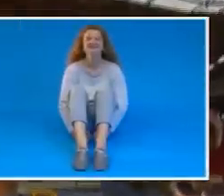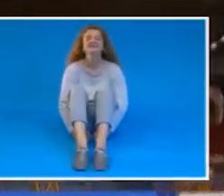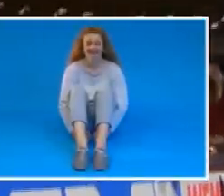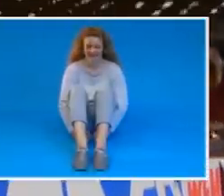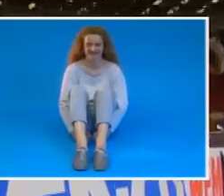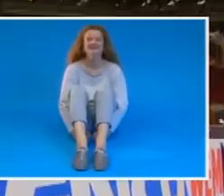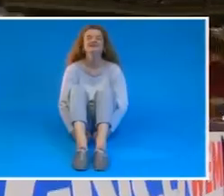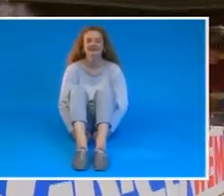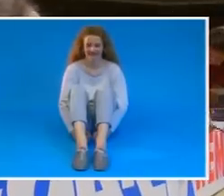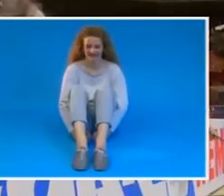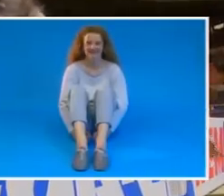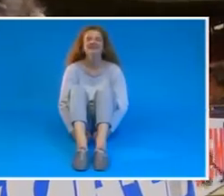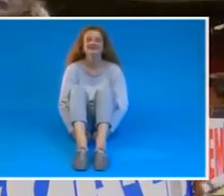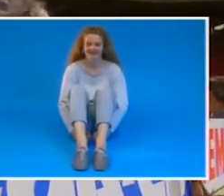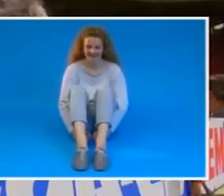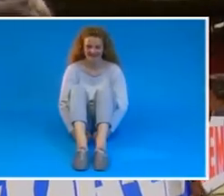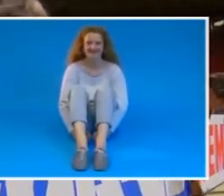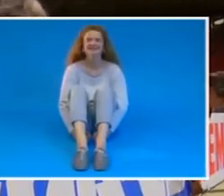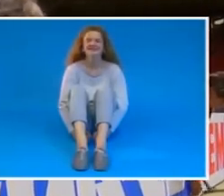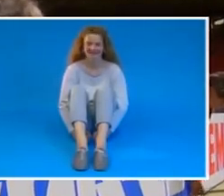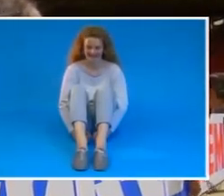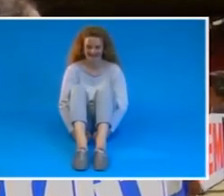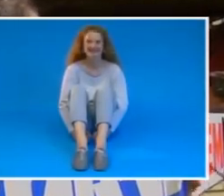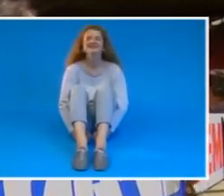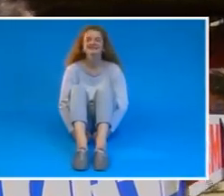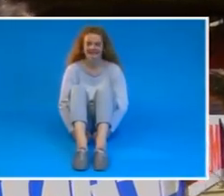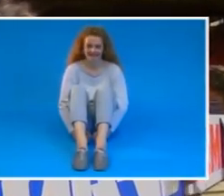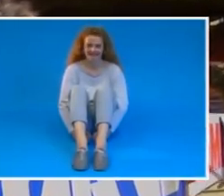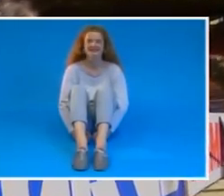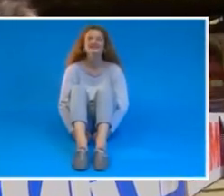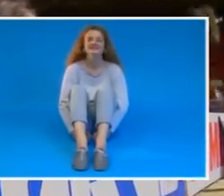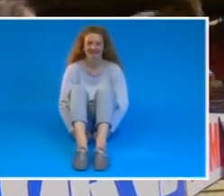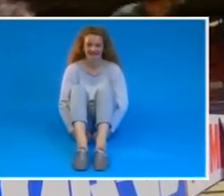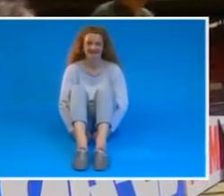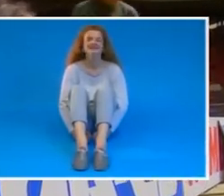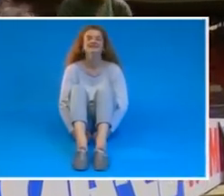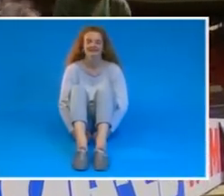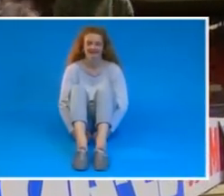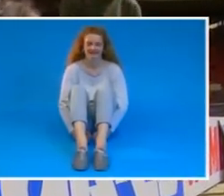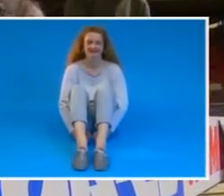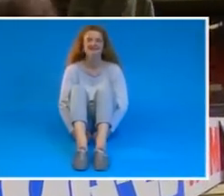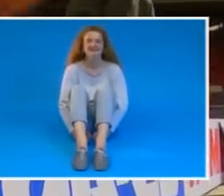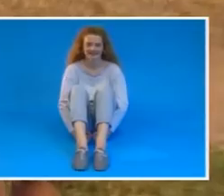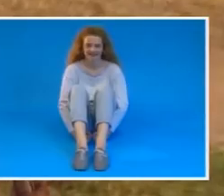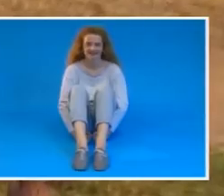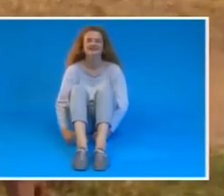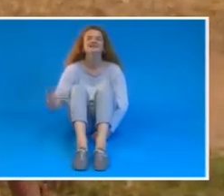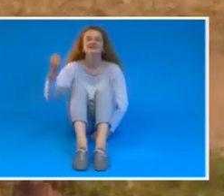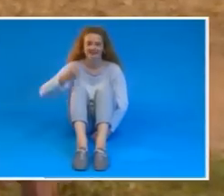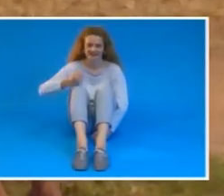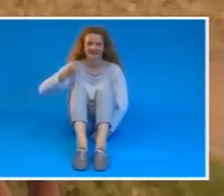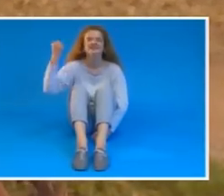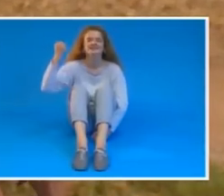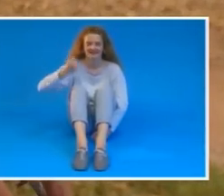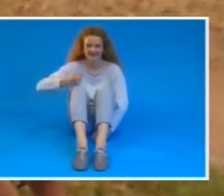Peter hammers with one hammer, one hammer, one hammer. Peter hammers with one hammer all day long. Peter hammers